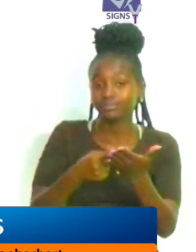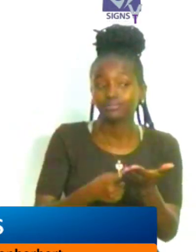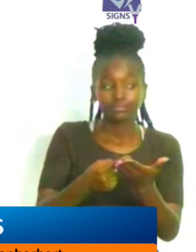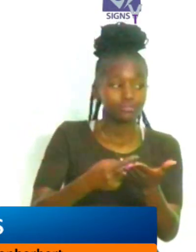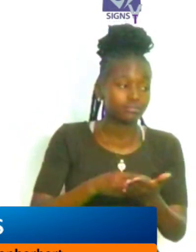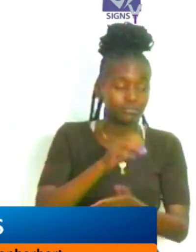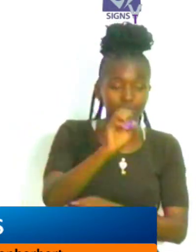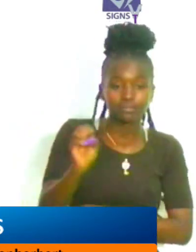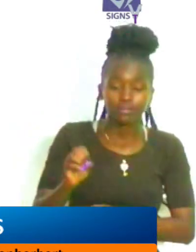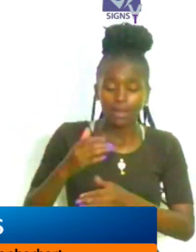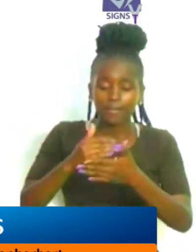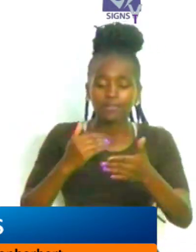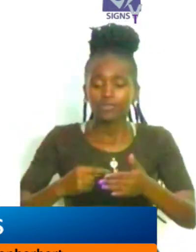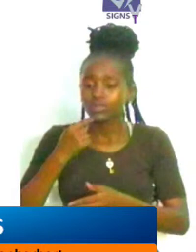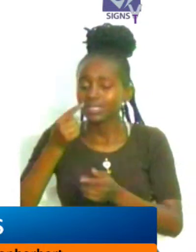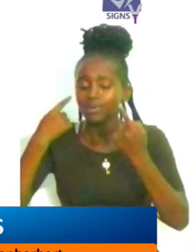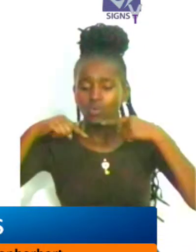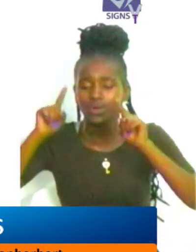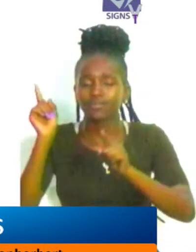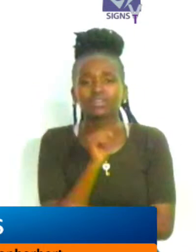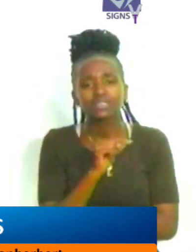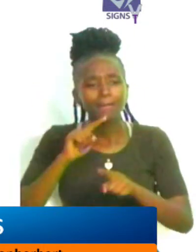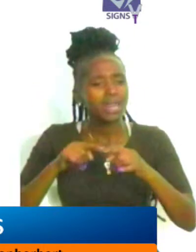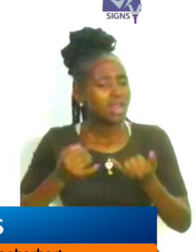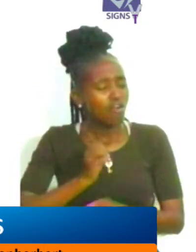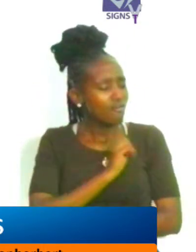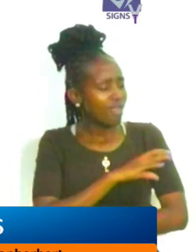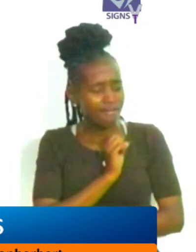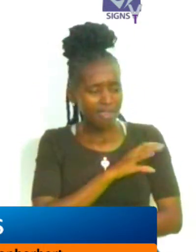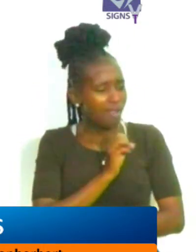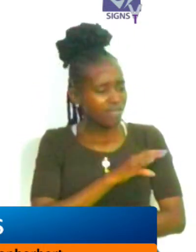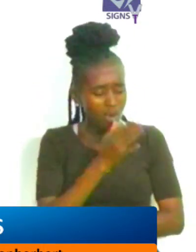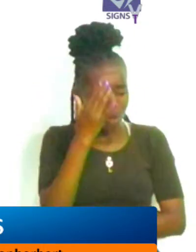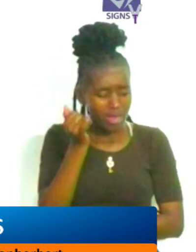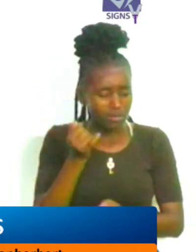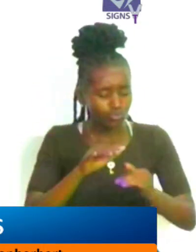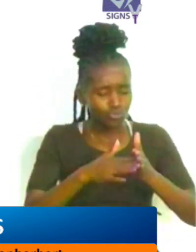won, why do you fear to open the server?